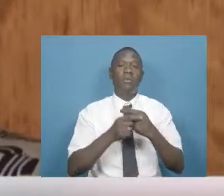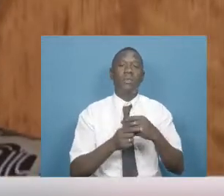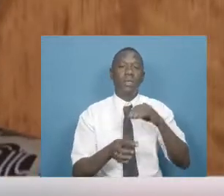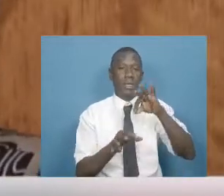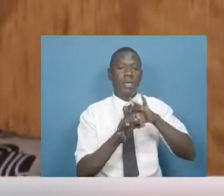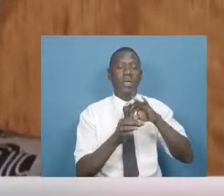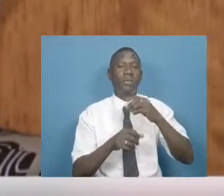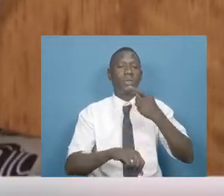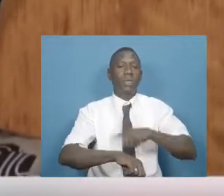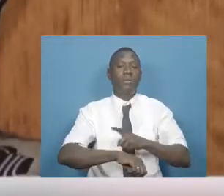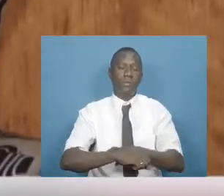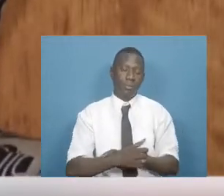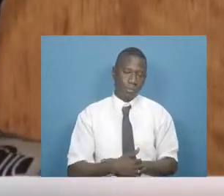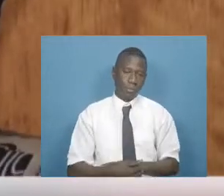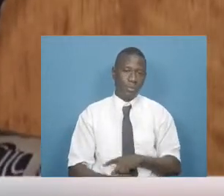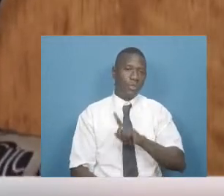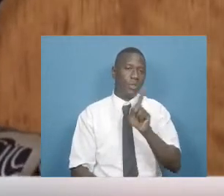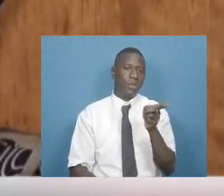Jinkon